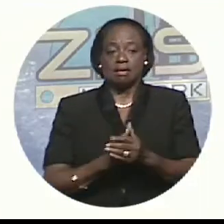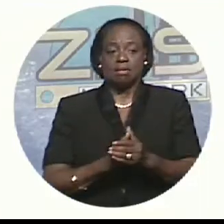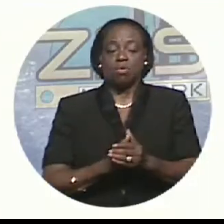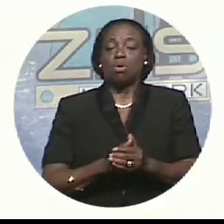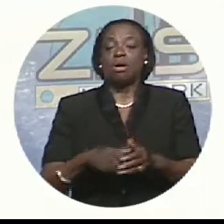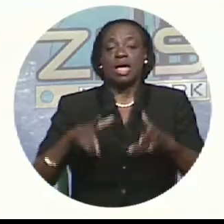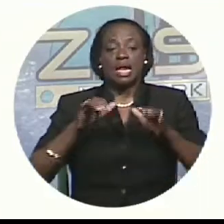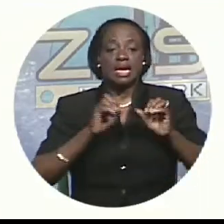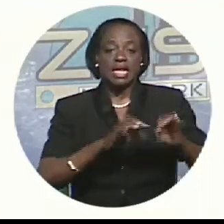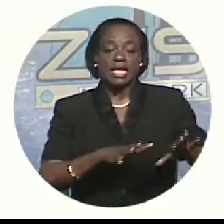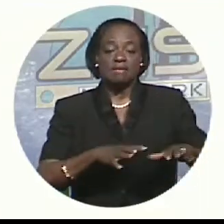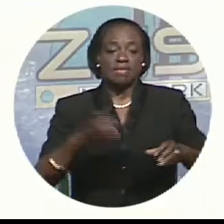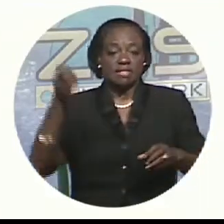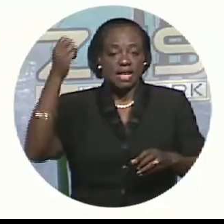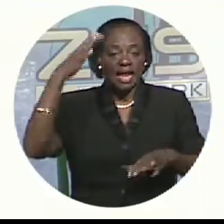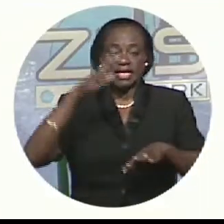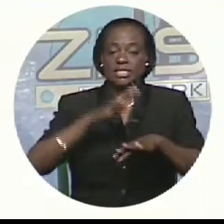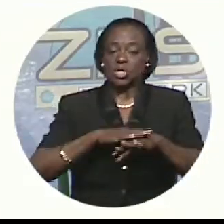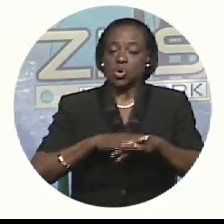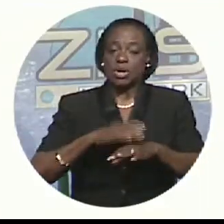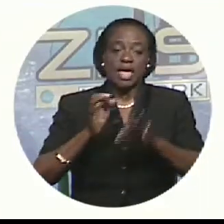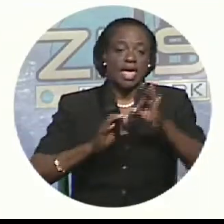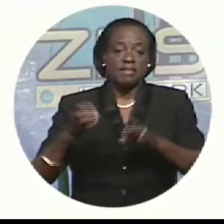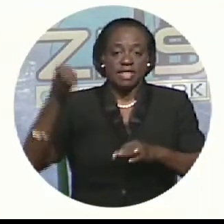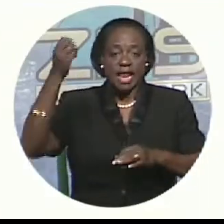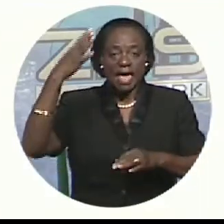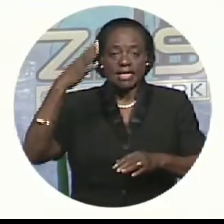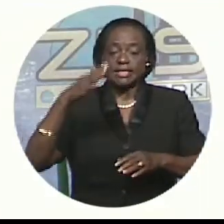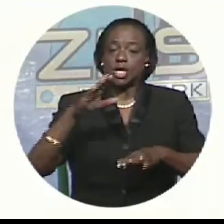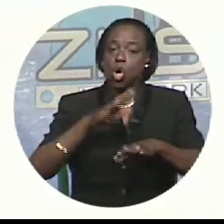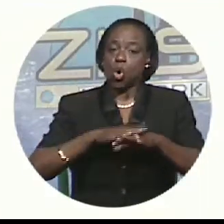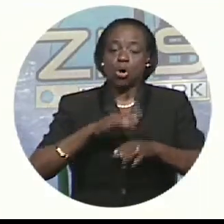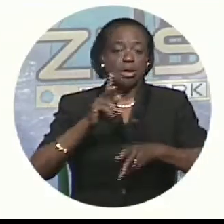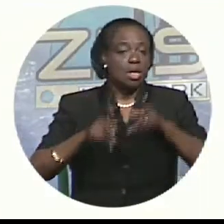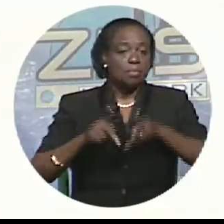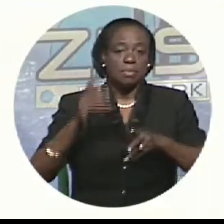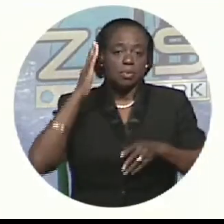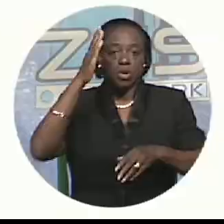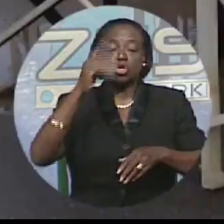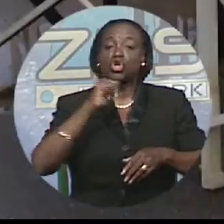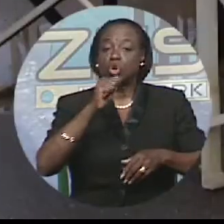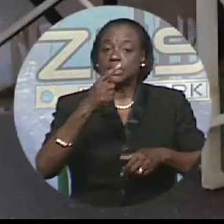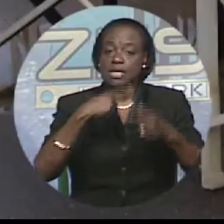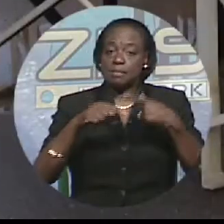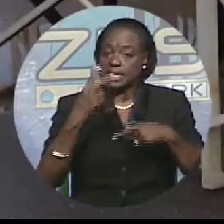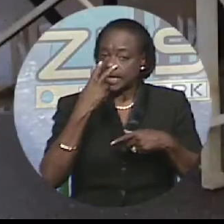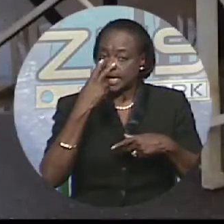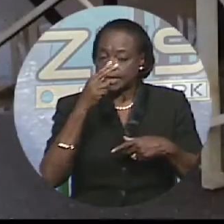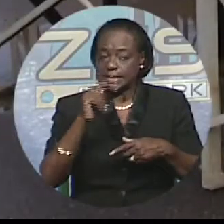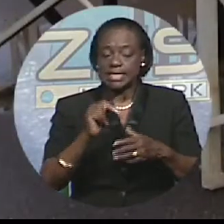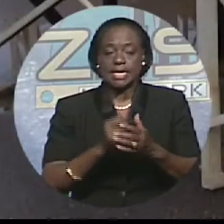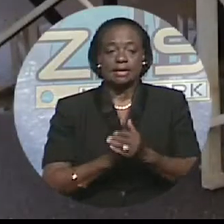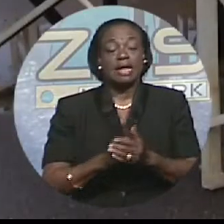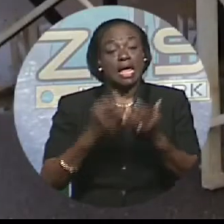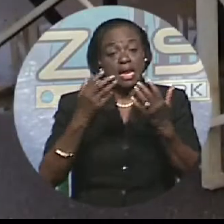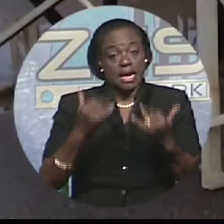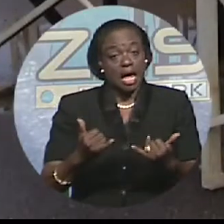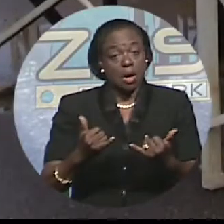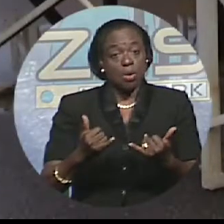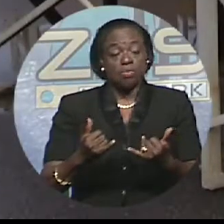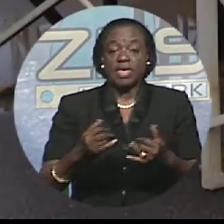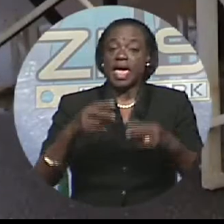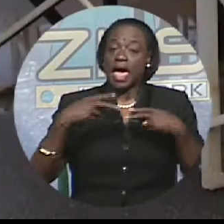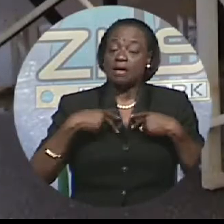lights on. You know, if the lights are on, people are going to not come into the area because it's lighted and they can be seen easily. Now the league will have to make some